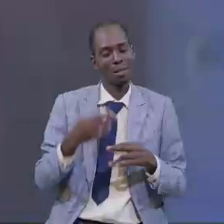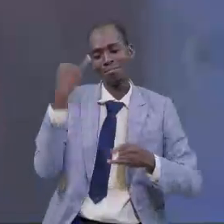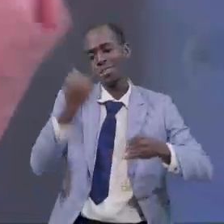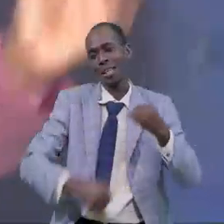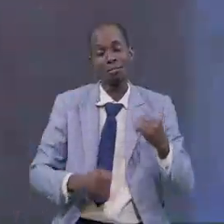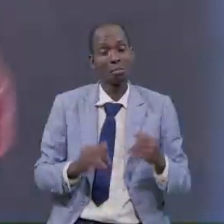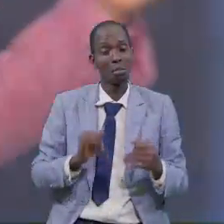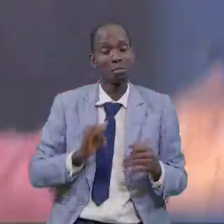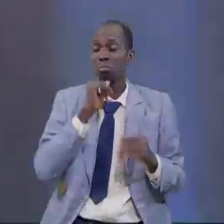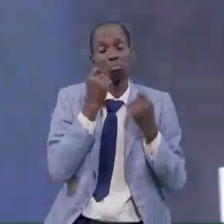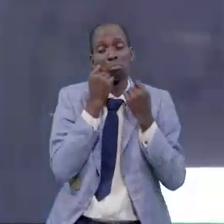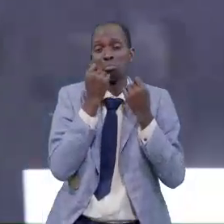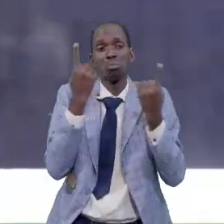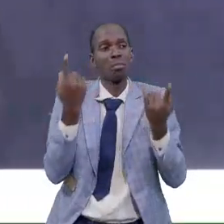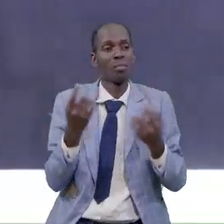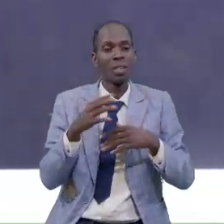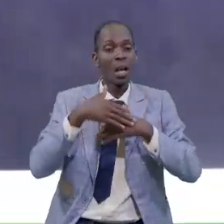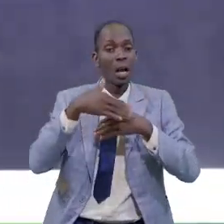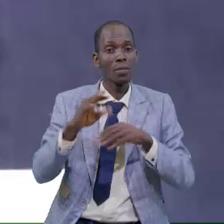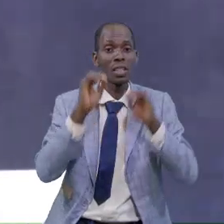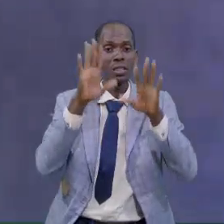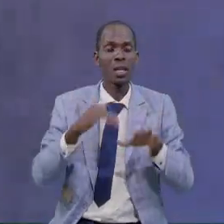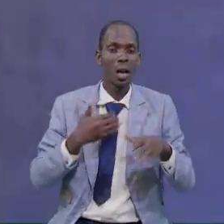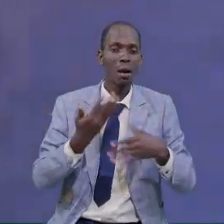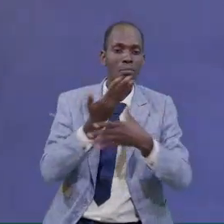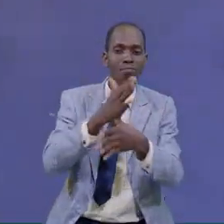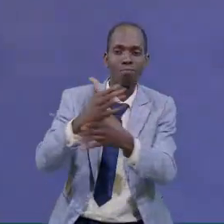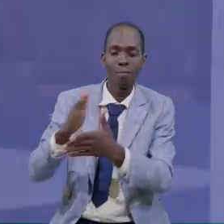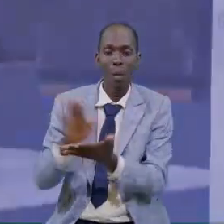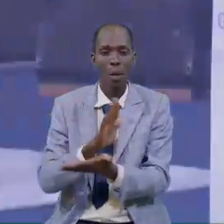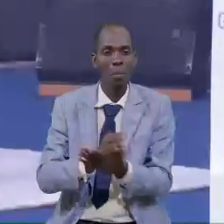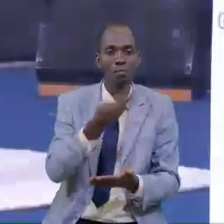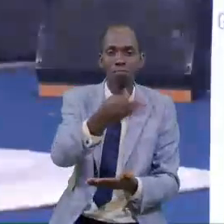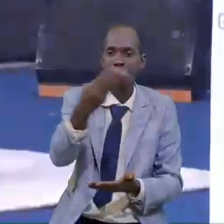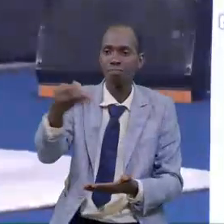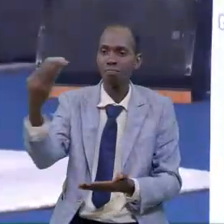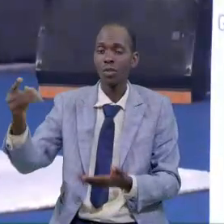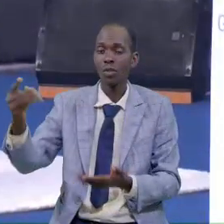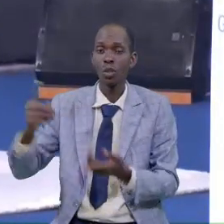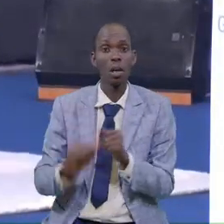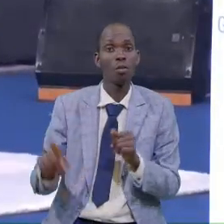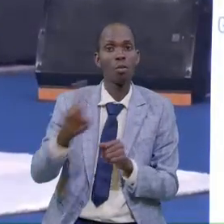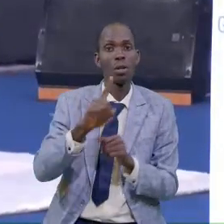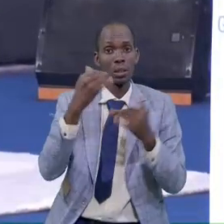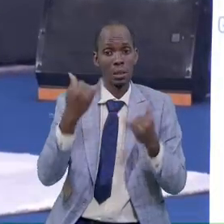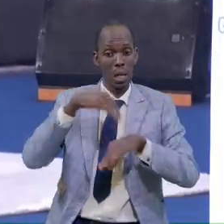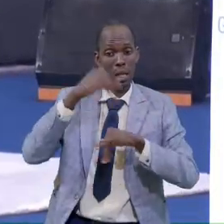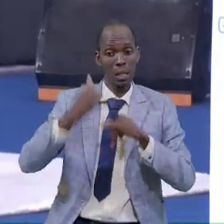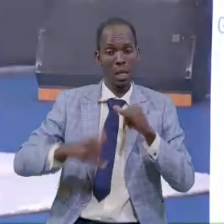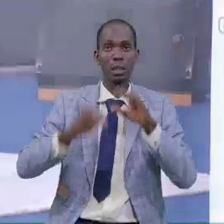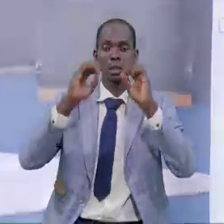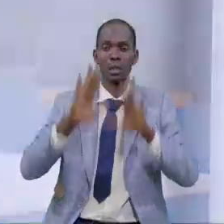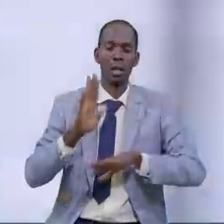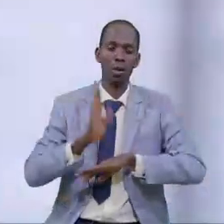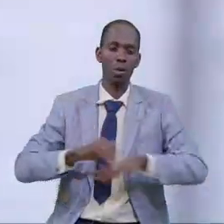after distributing the papers to everybody, then he called my name. And